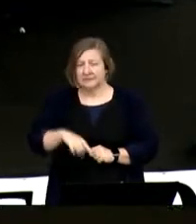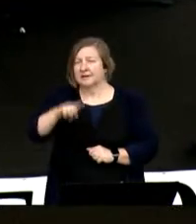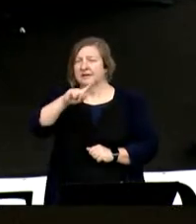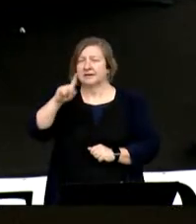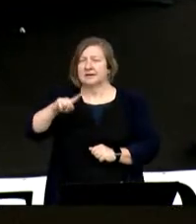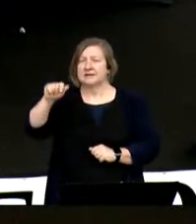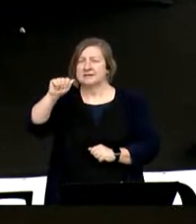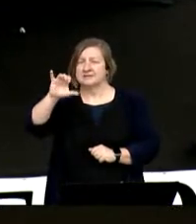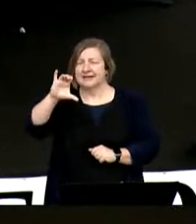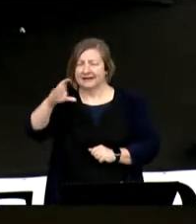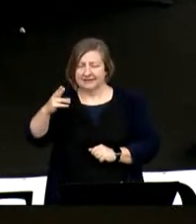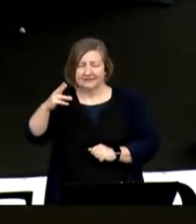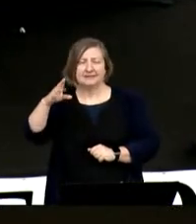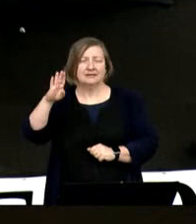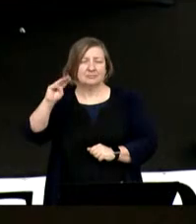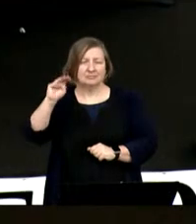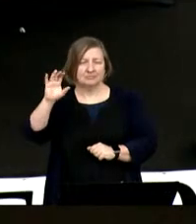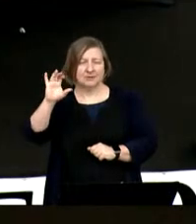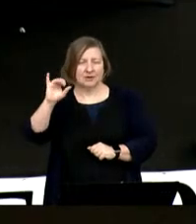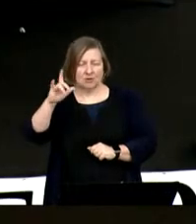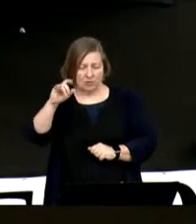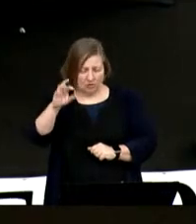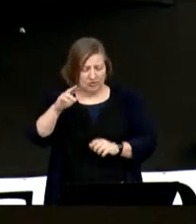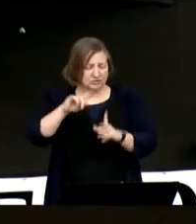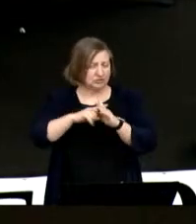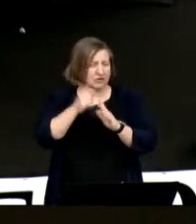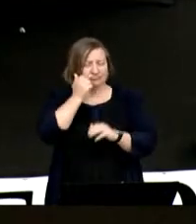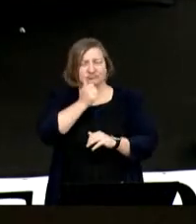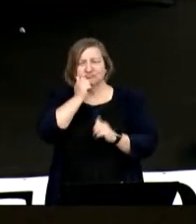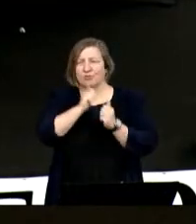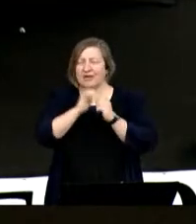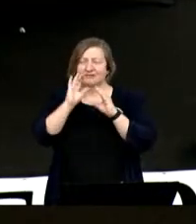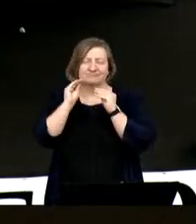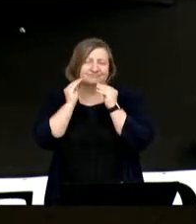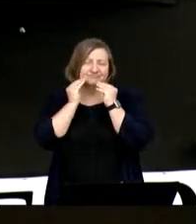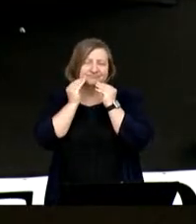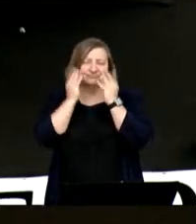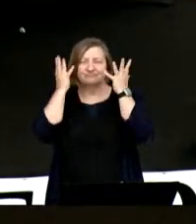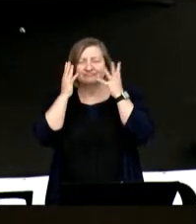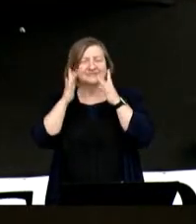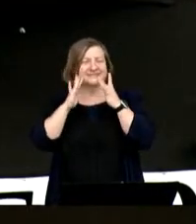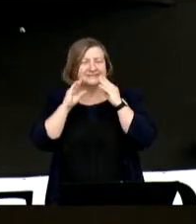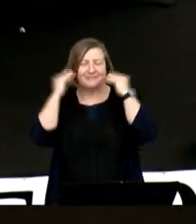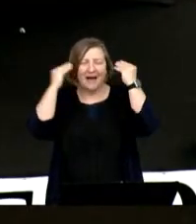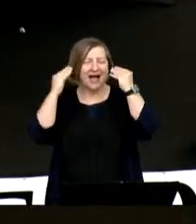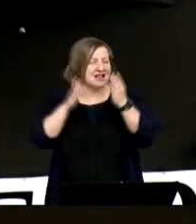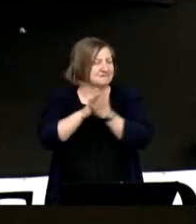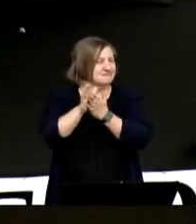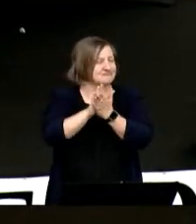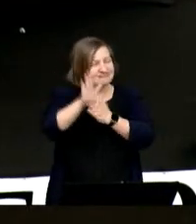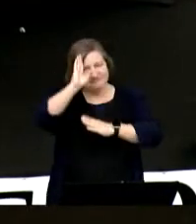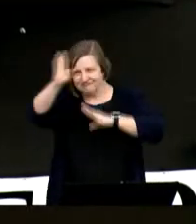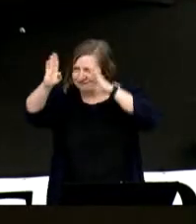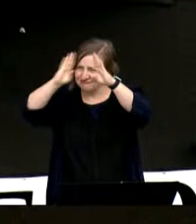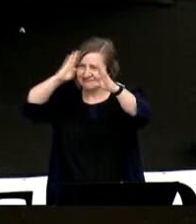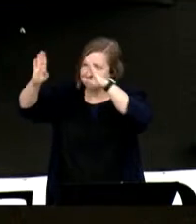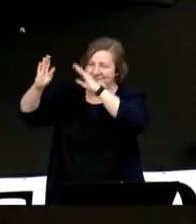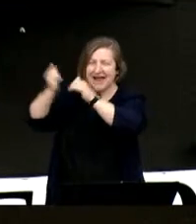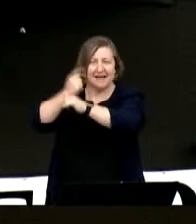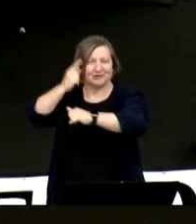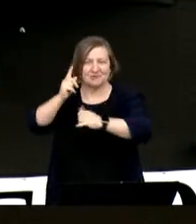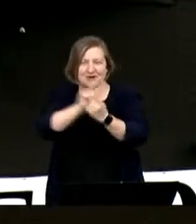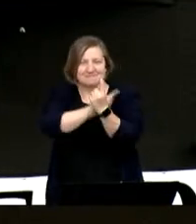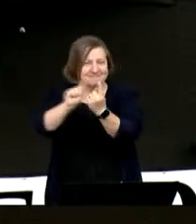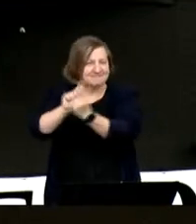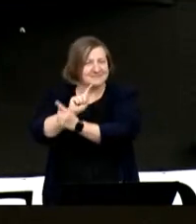Zach McClure starts each day at Archway with a bright smile and enthusiastic greeting for everyone he sees.